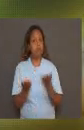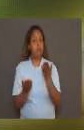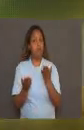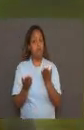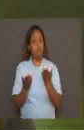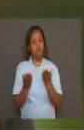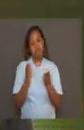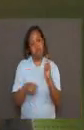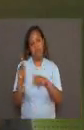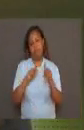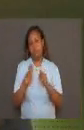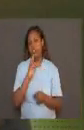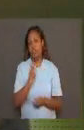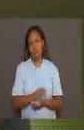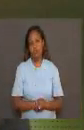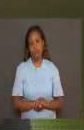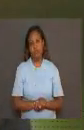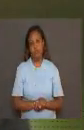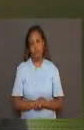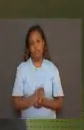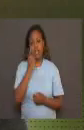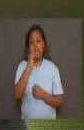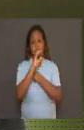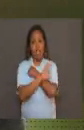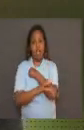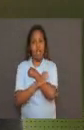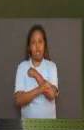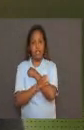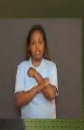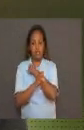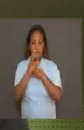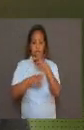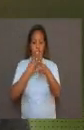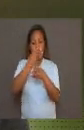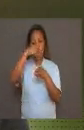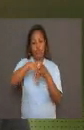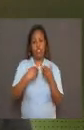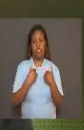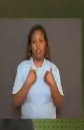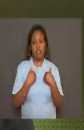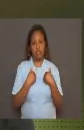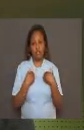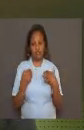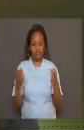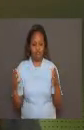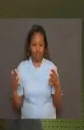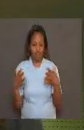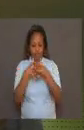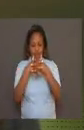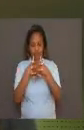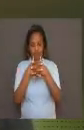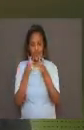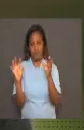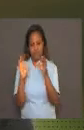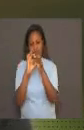people. When the nations of the world are united, they